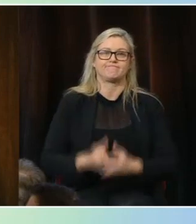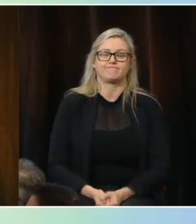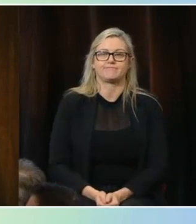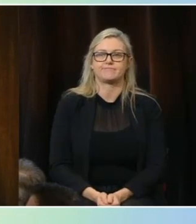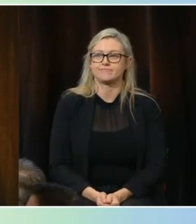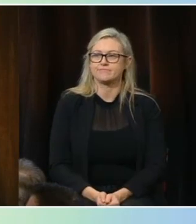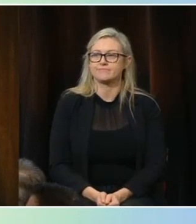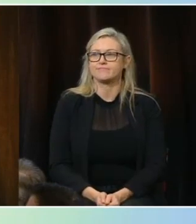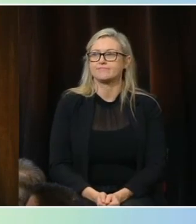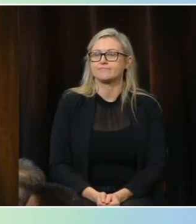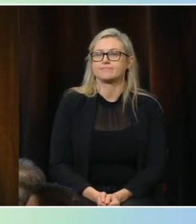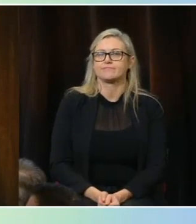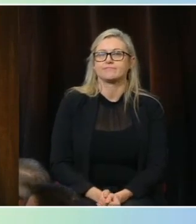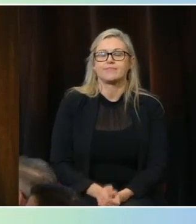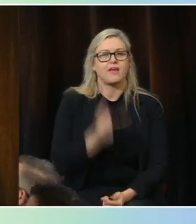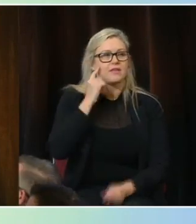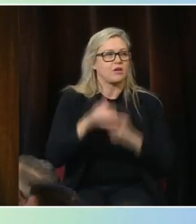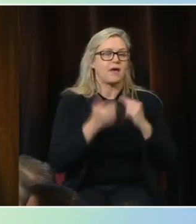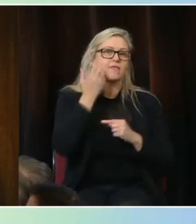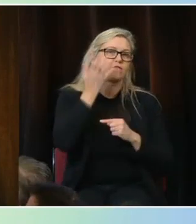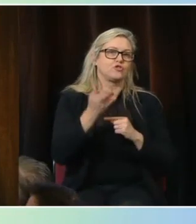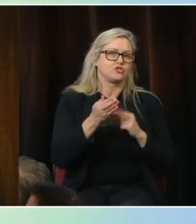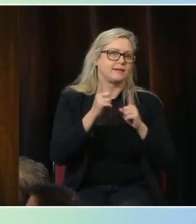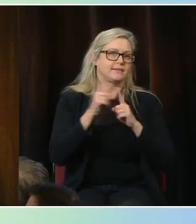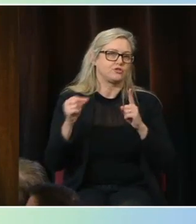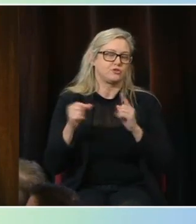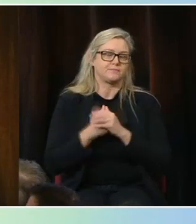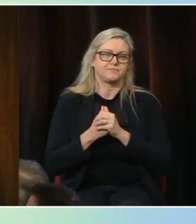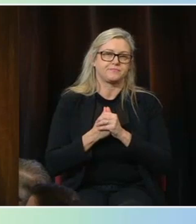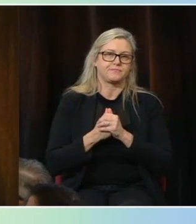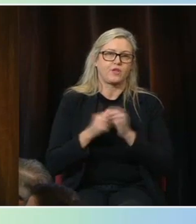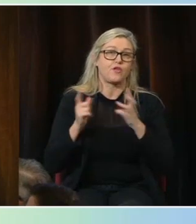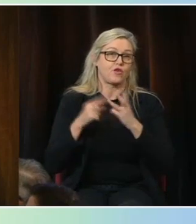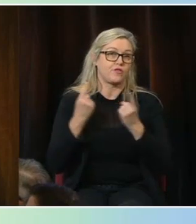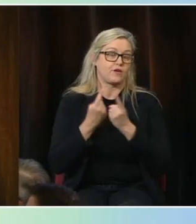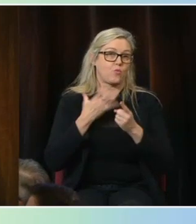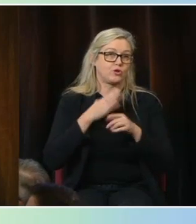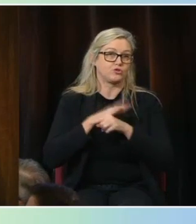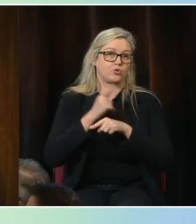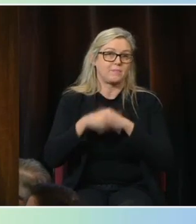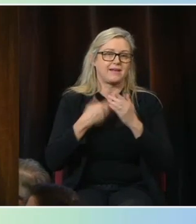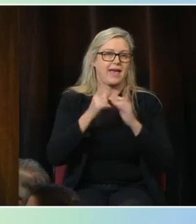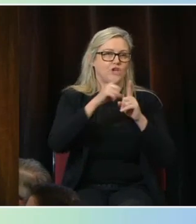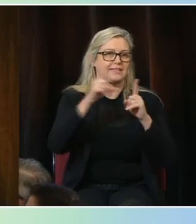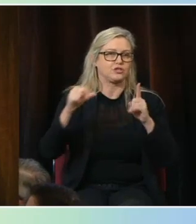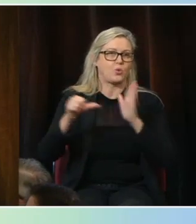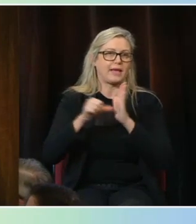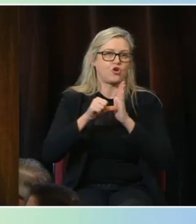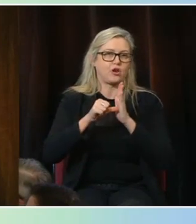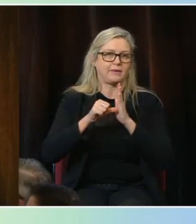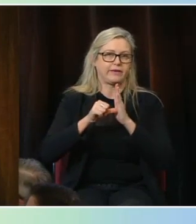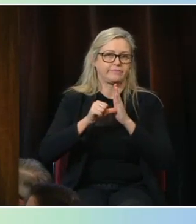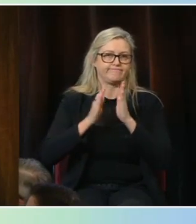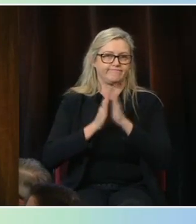theme three the future is digital the third and final structural Trend I want to touch on is the rise of the digital economy